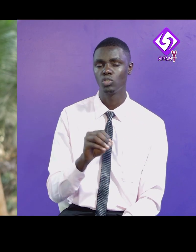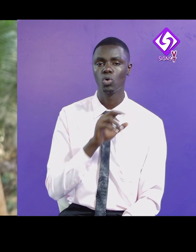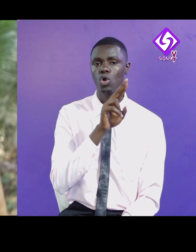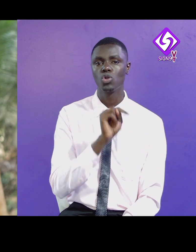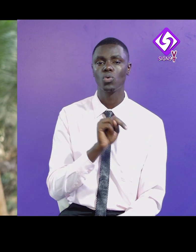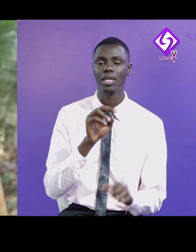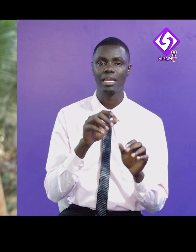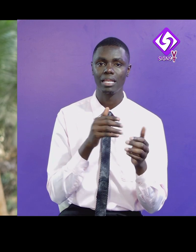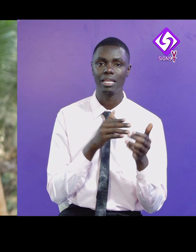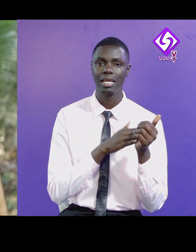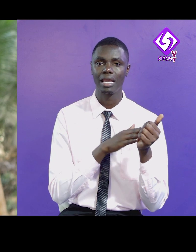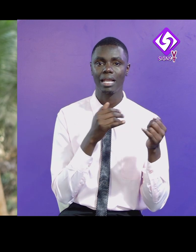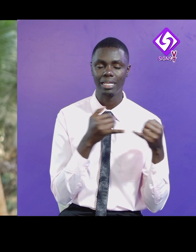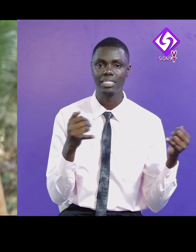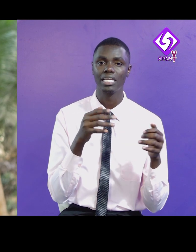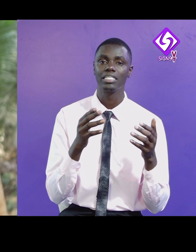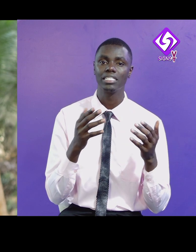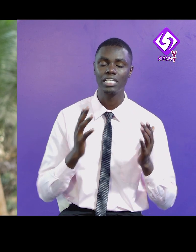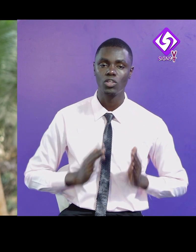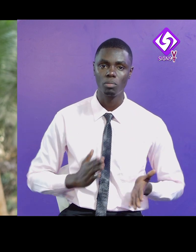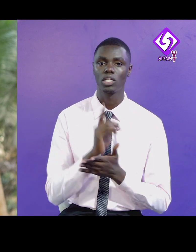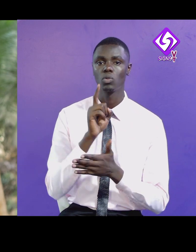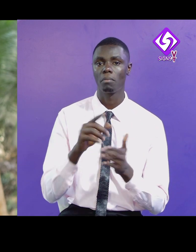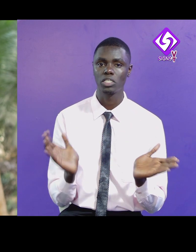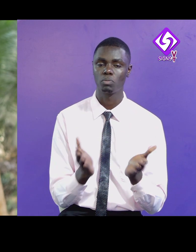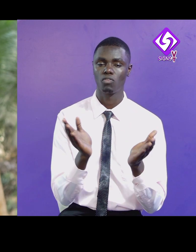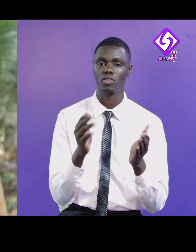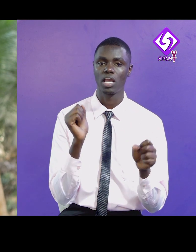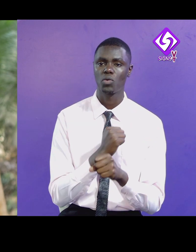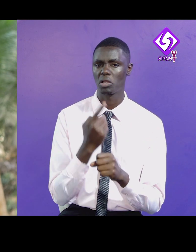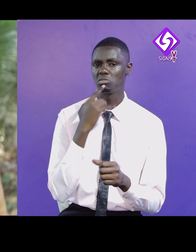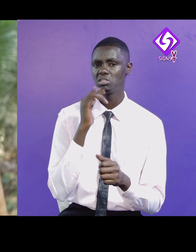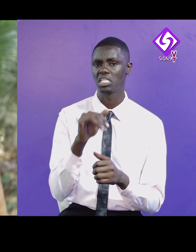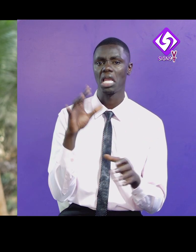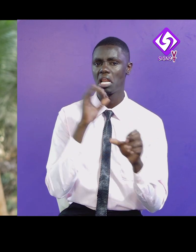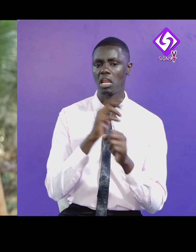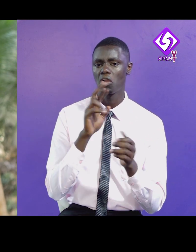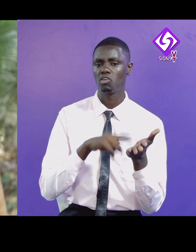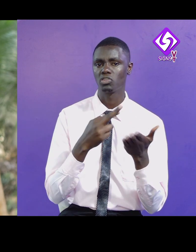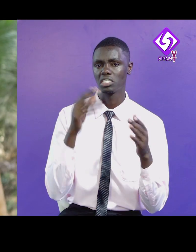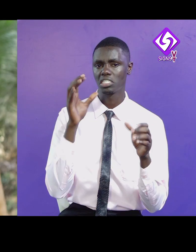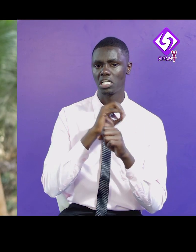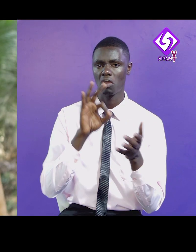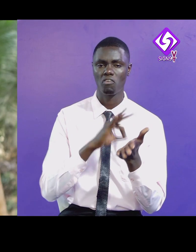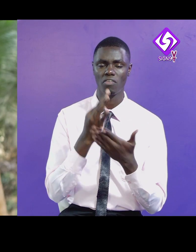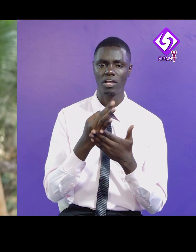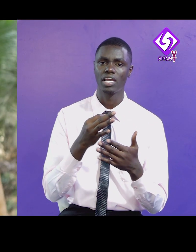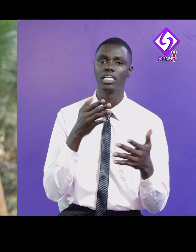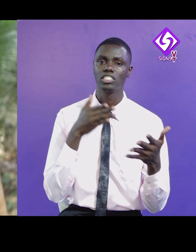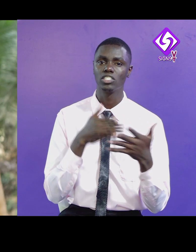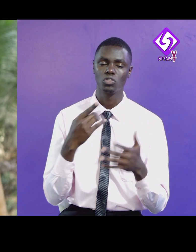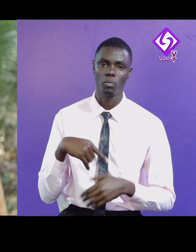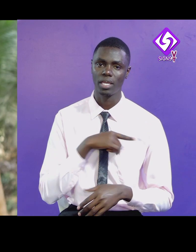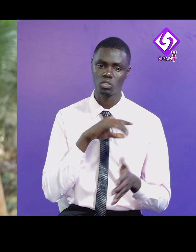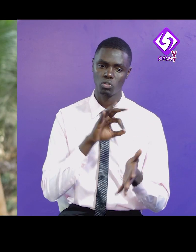UN guidelines, it is a human right. We should be promoting this. And we can't say that lack of resources or lack of funds is stopping us.